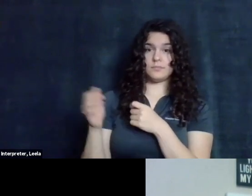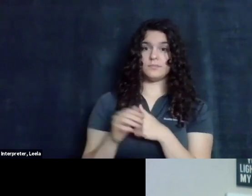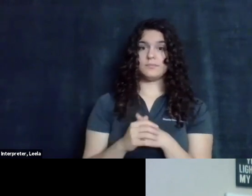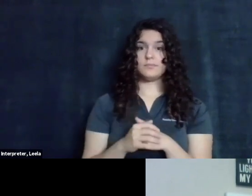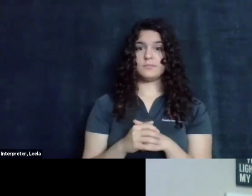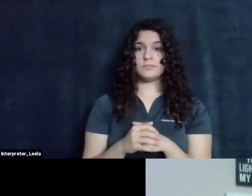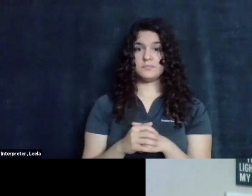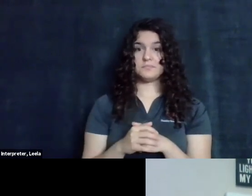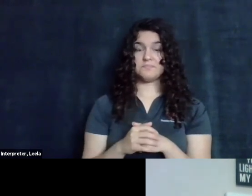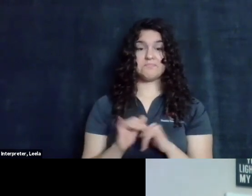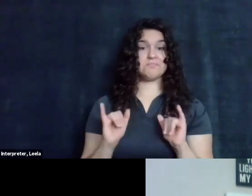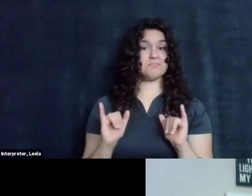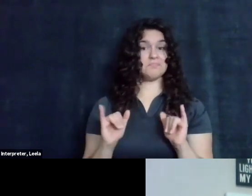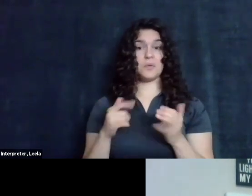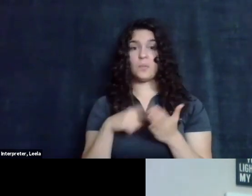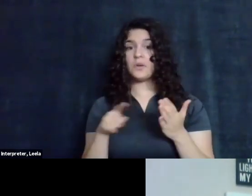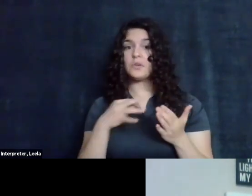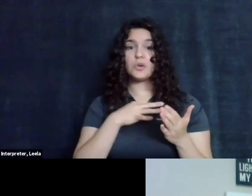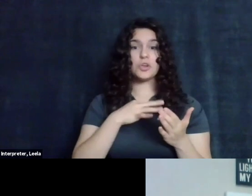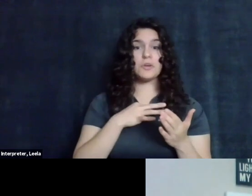guys are curious about?